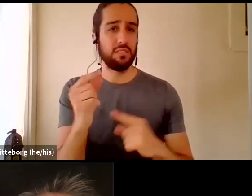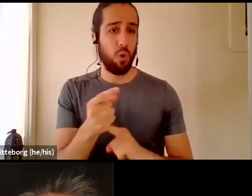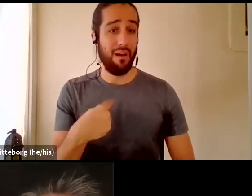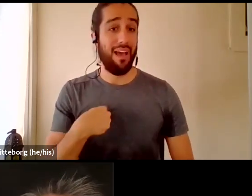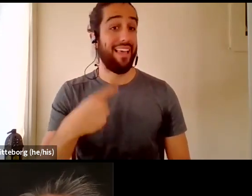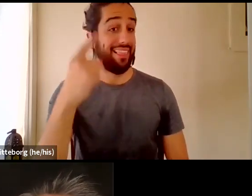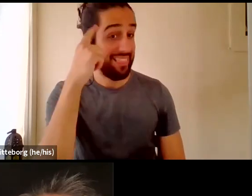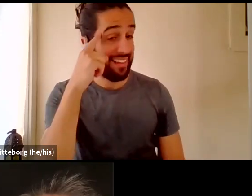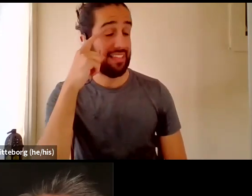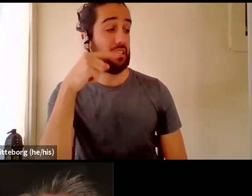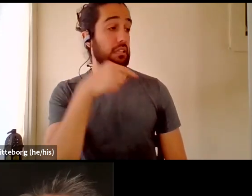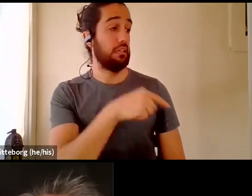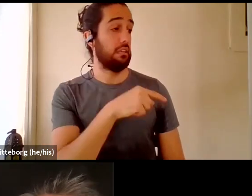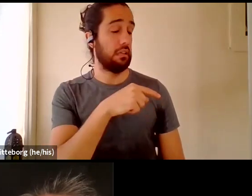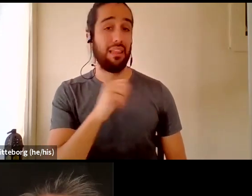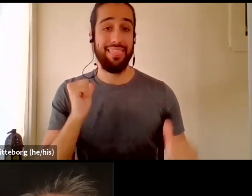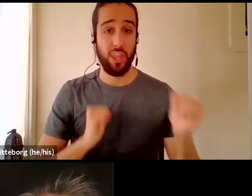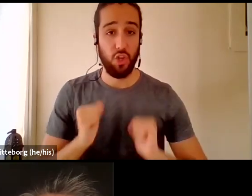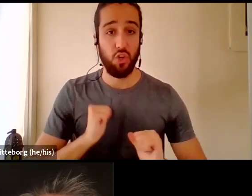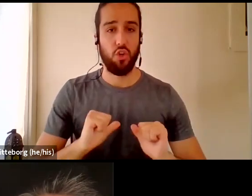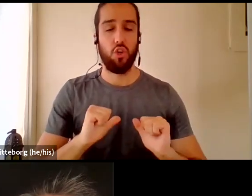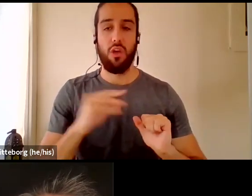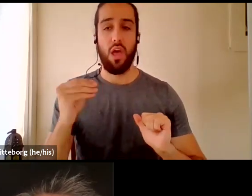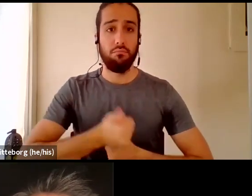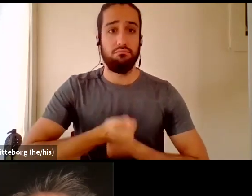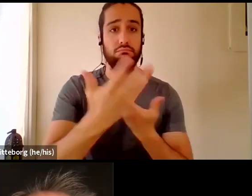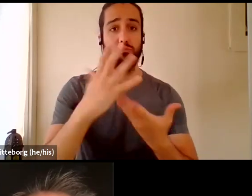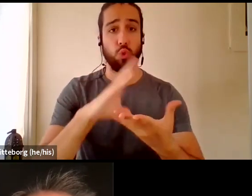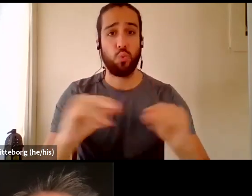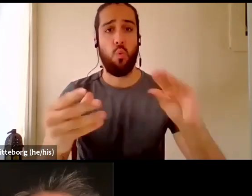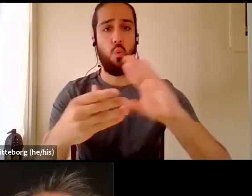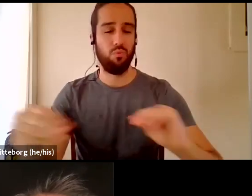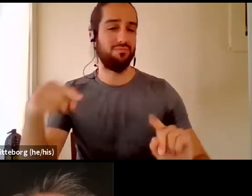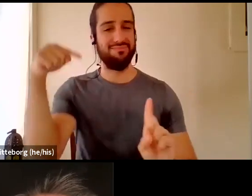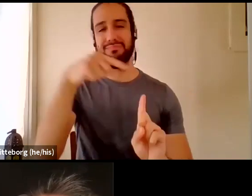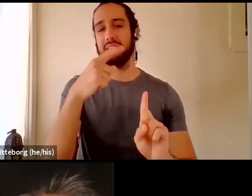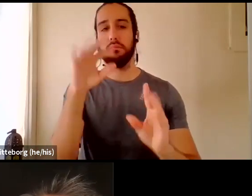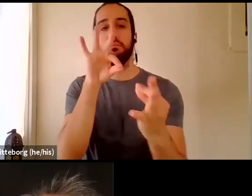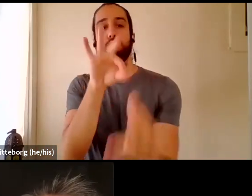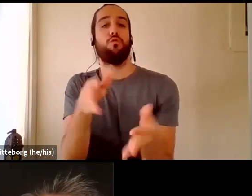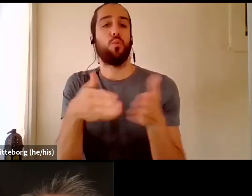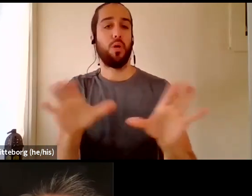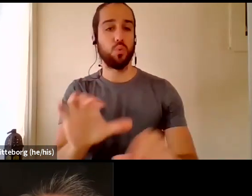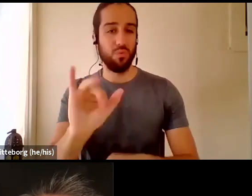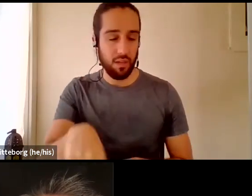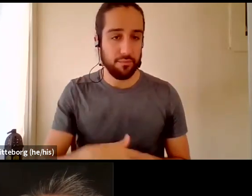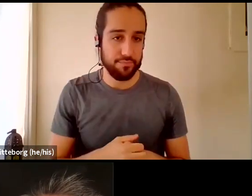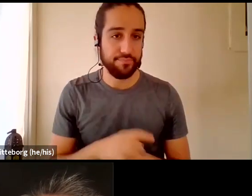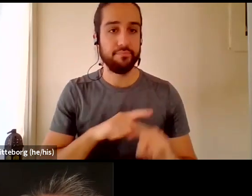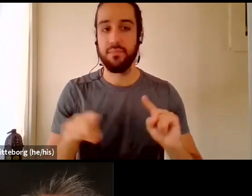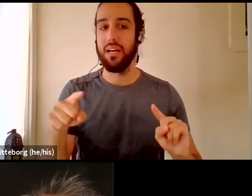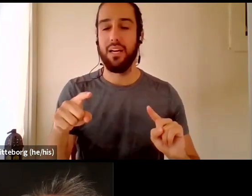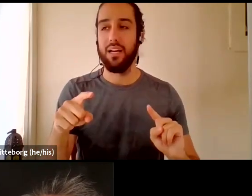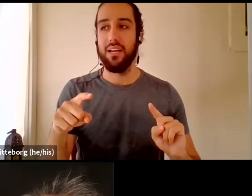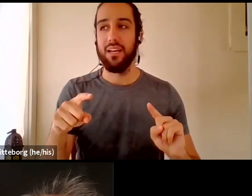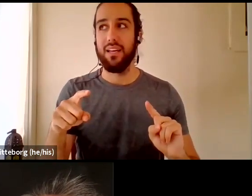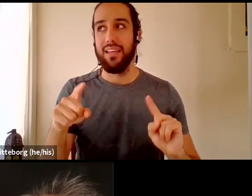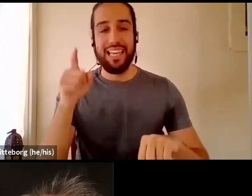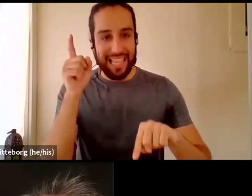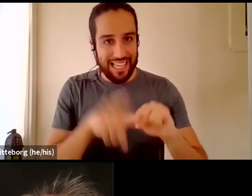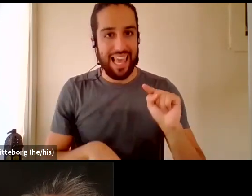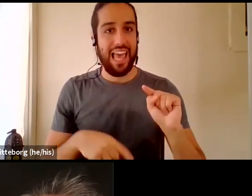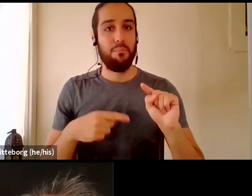is, story is the perfect way to do that. But it can't be as we think, because we're leaving